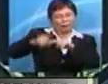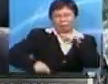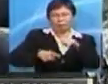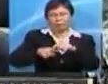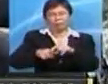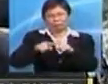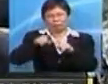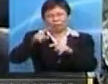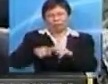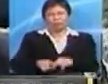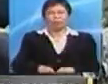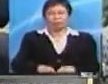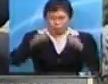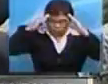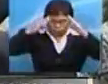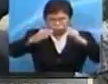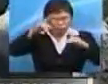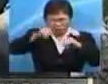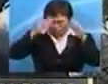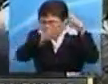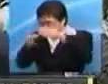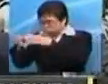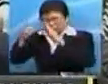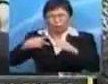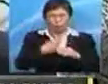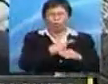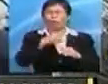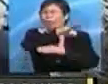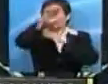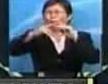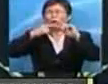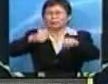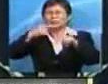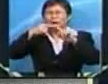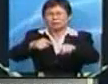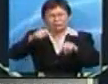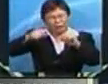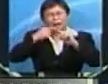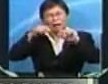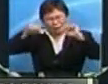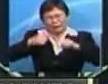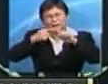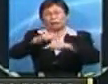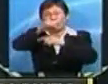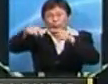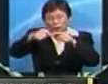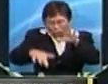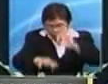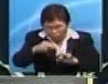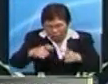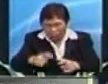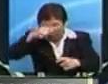from the focus of finding the airplane, because a lot of these answers can be answered if we find the black box. And time is running